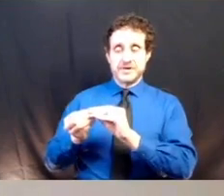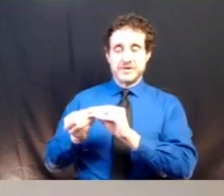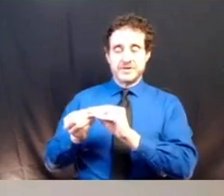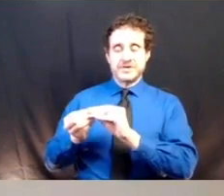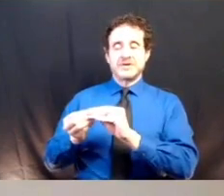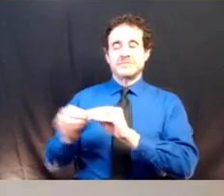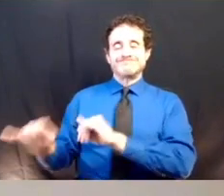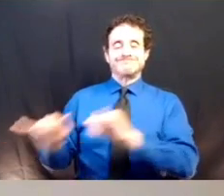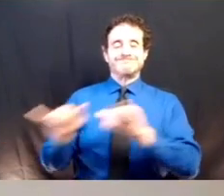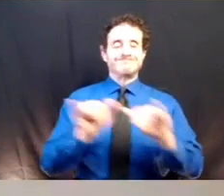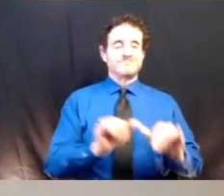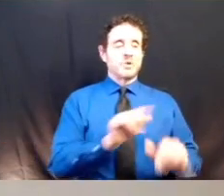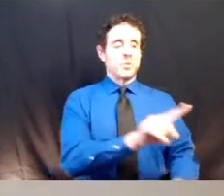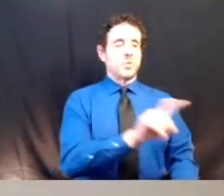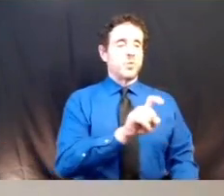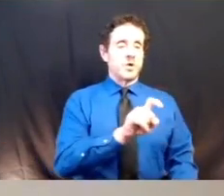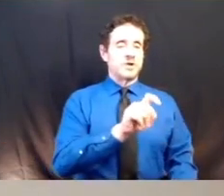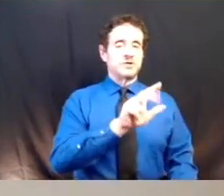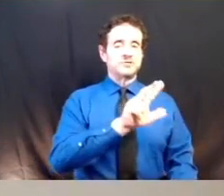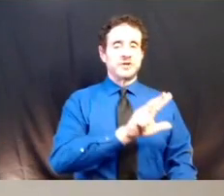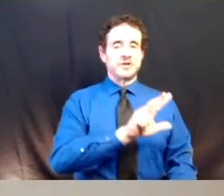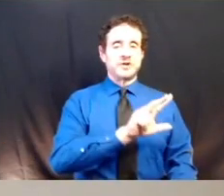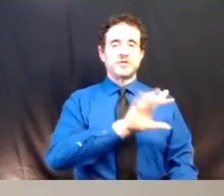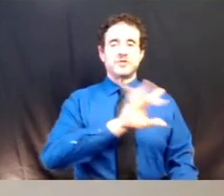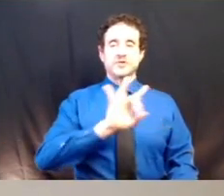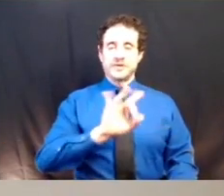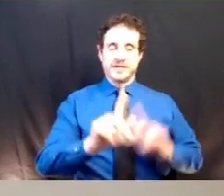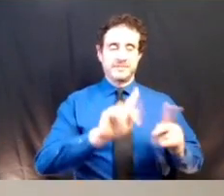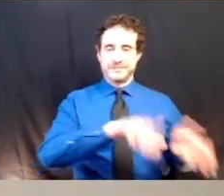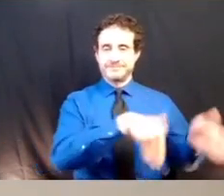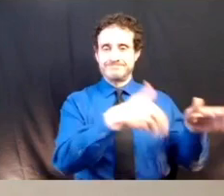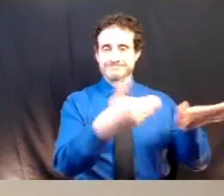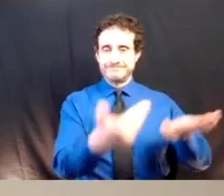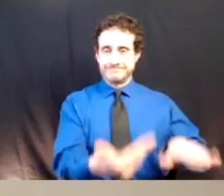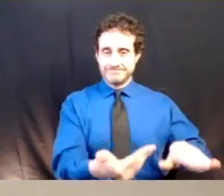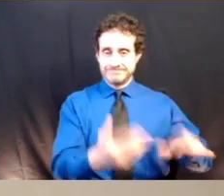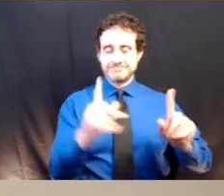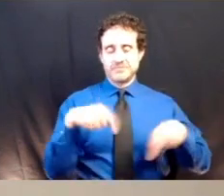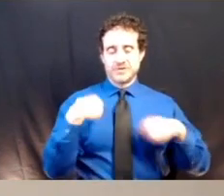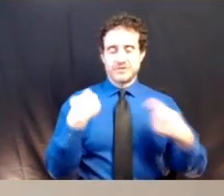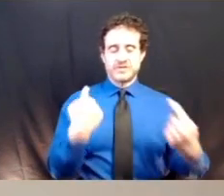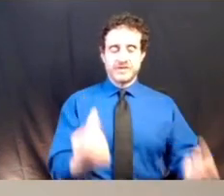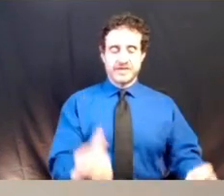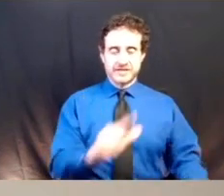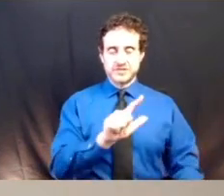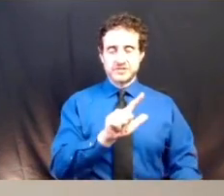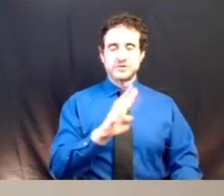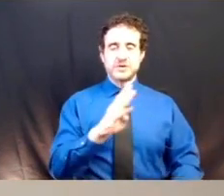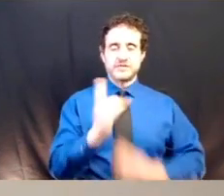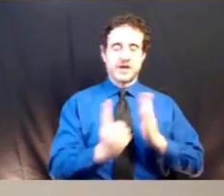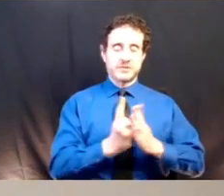138 new deaths reported in the last 24 hours to bring our death total to